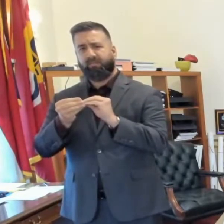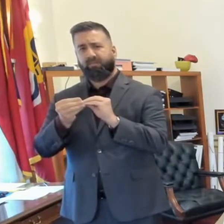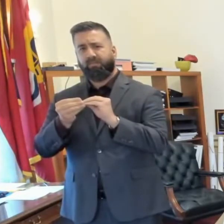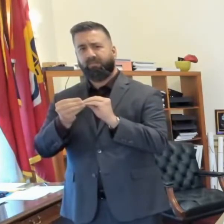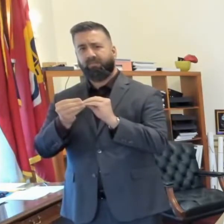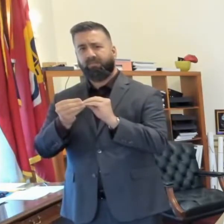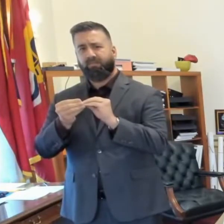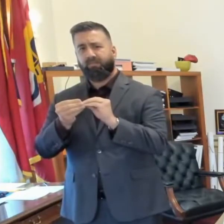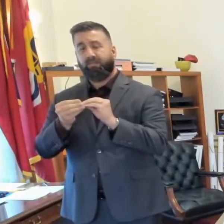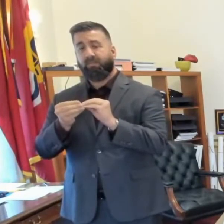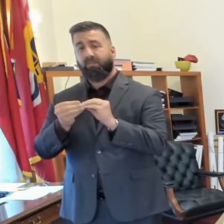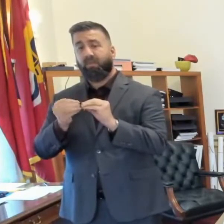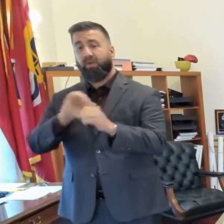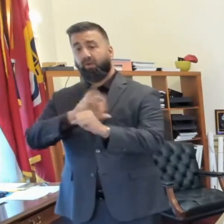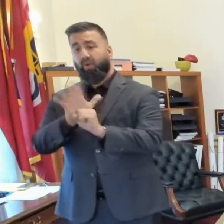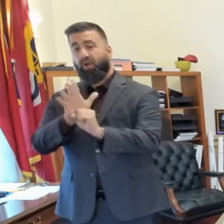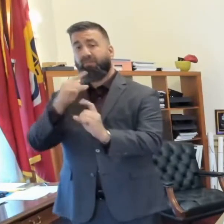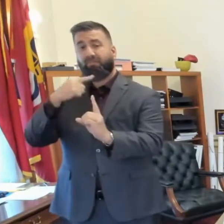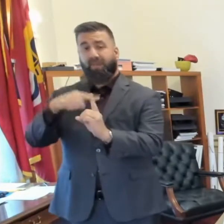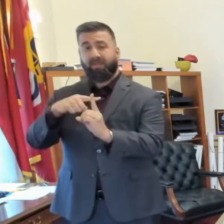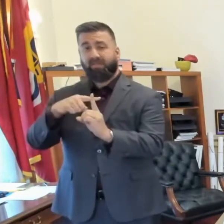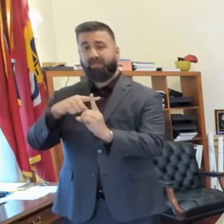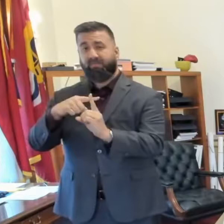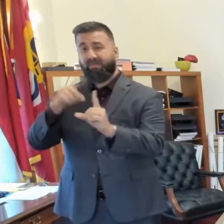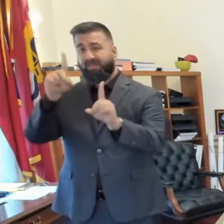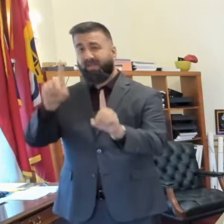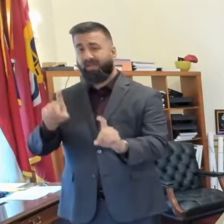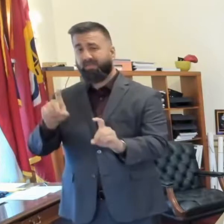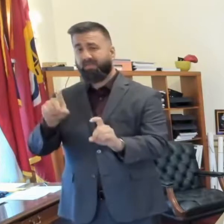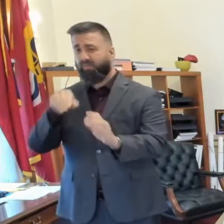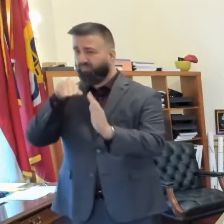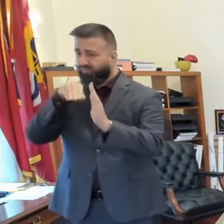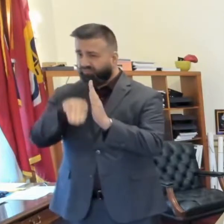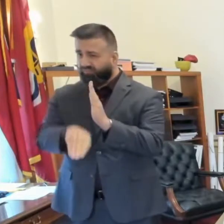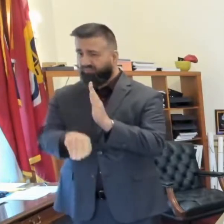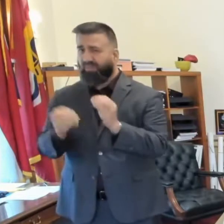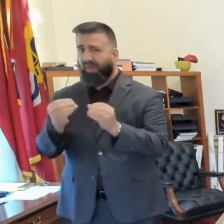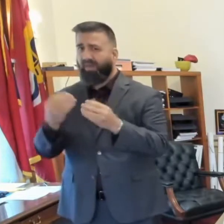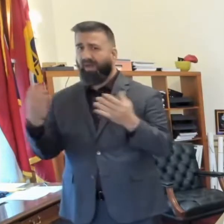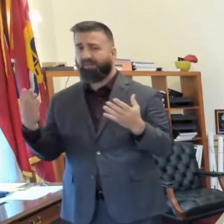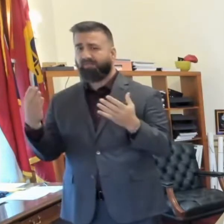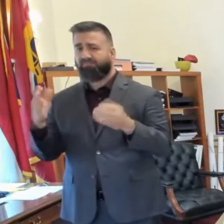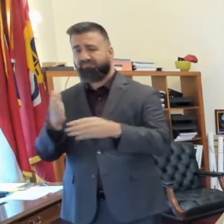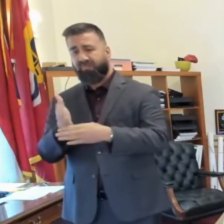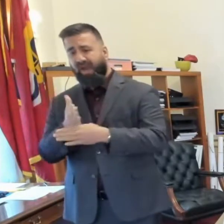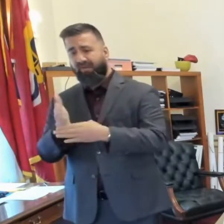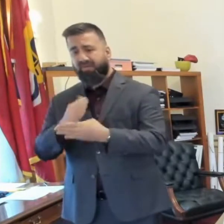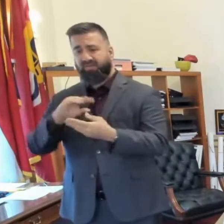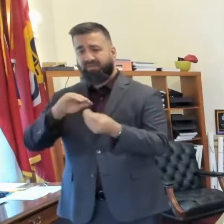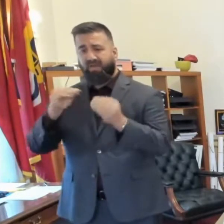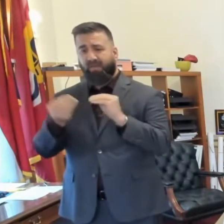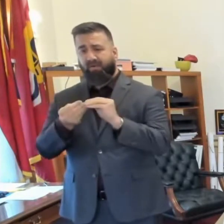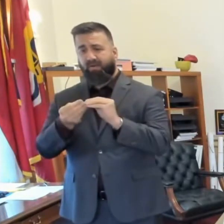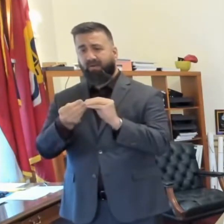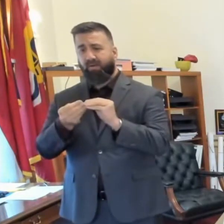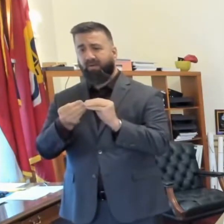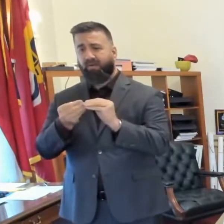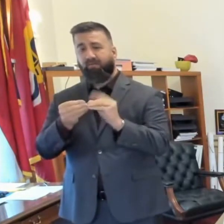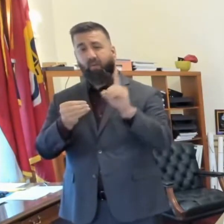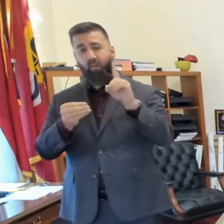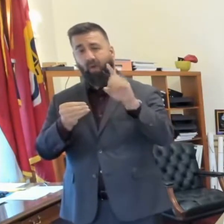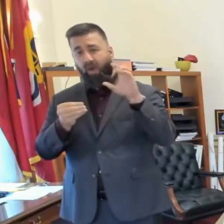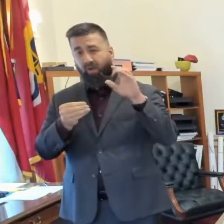Number of positive cases is down pretty significantly. The average number of cases per 100,000